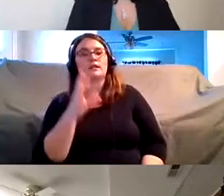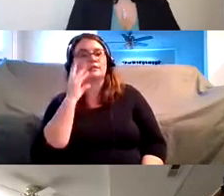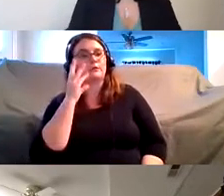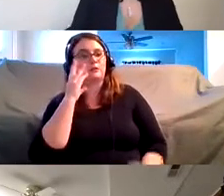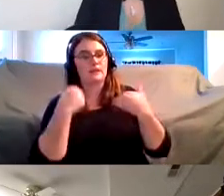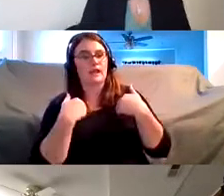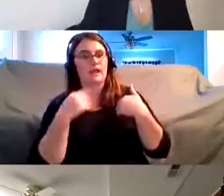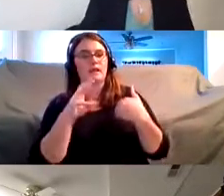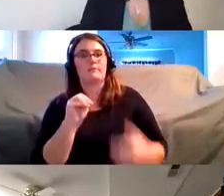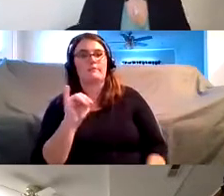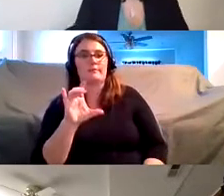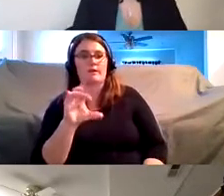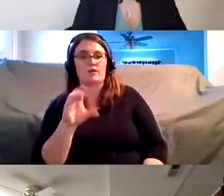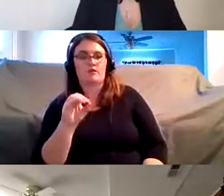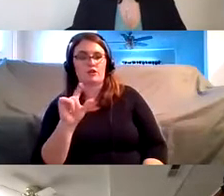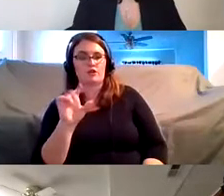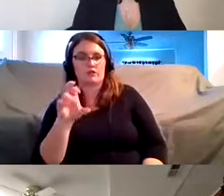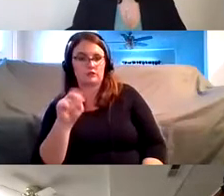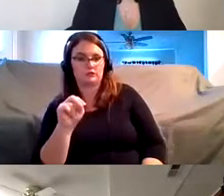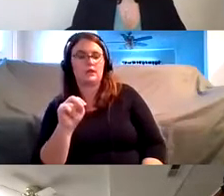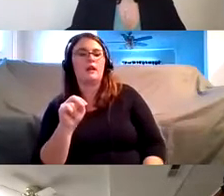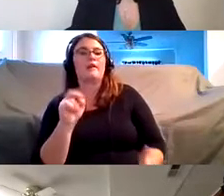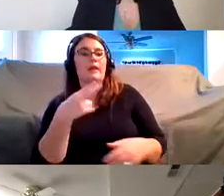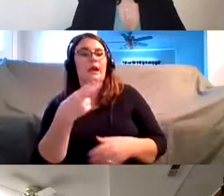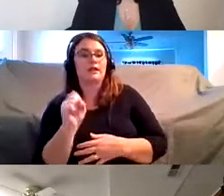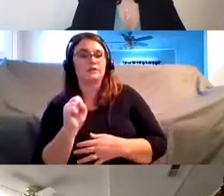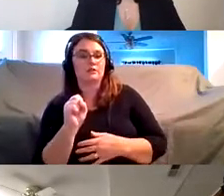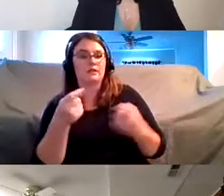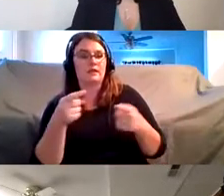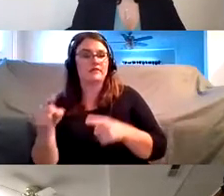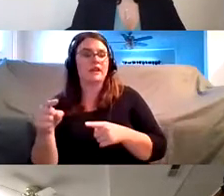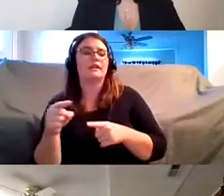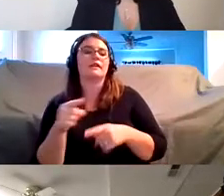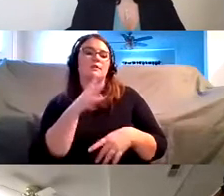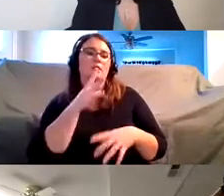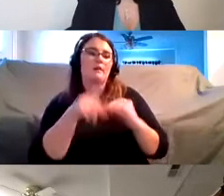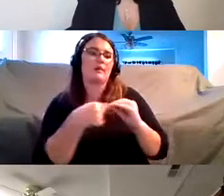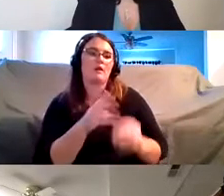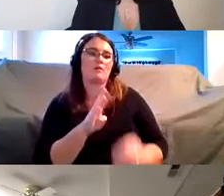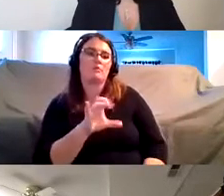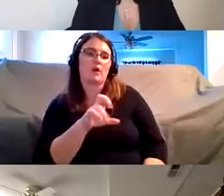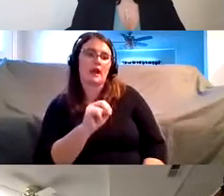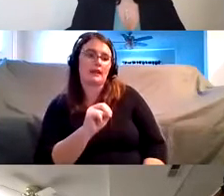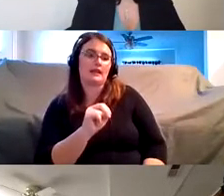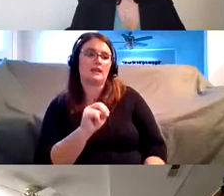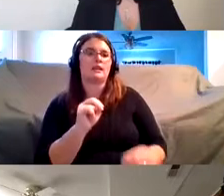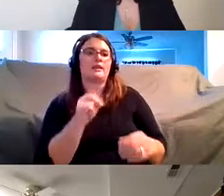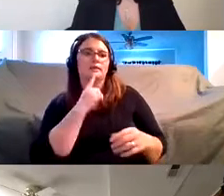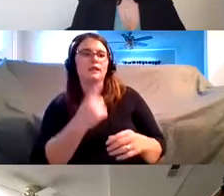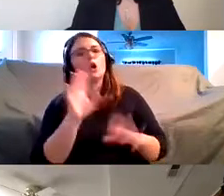when they talked about Brian, they will say, oh, no, the Mexican Brian. Just because, I'm colored, brown skin, black